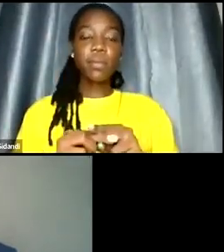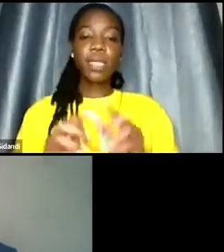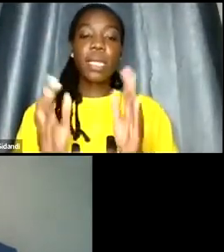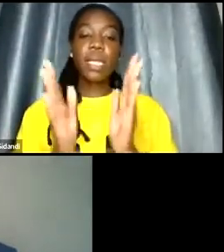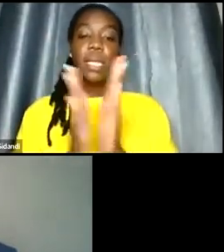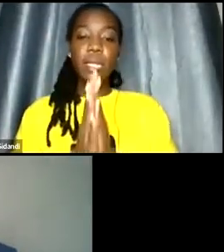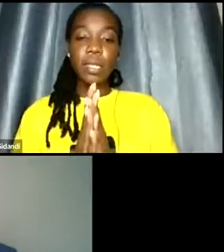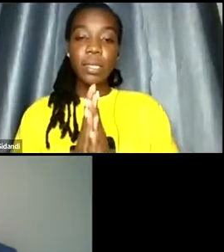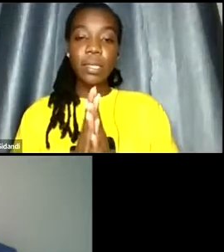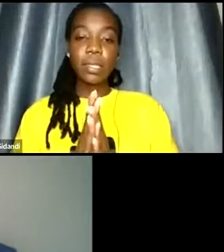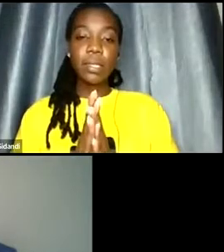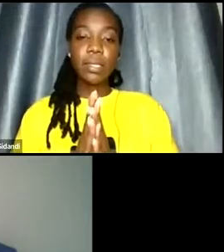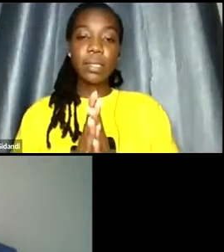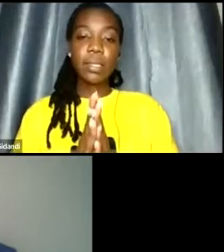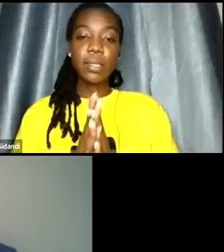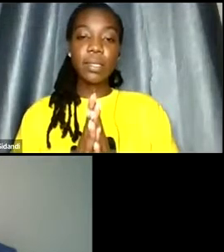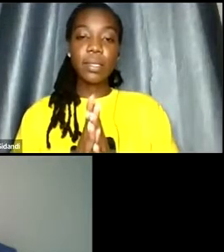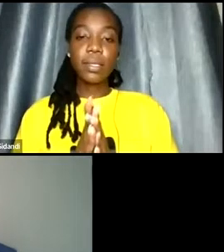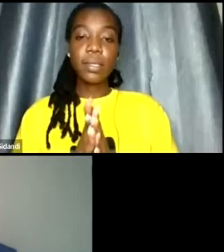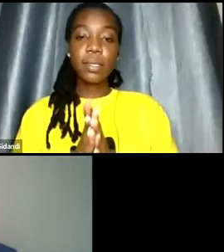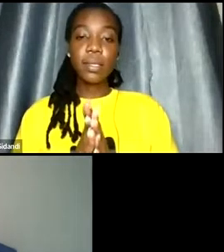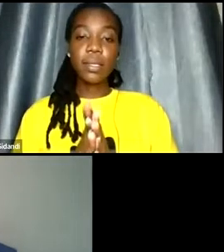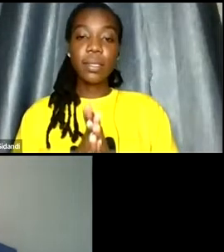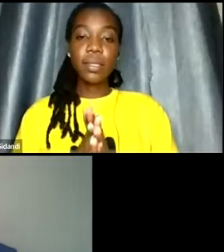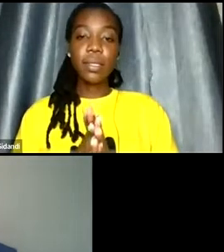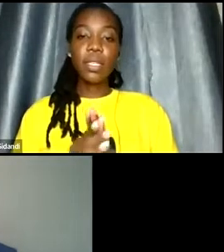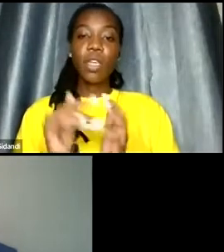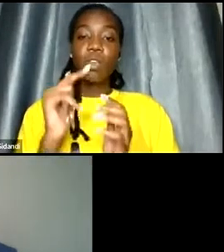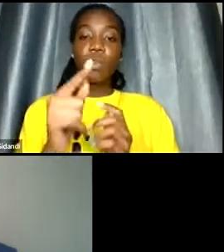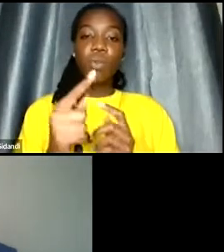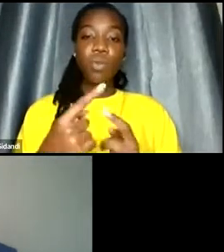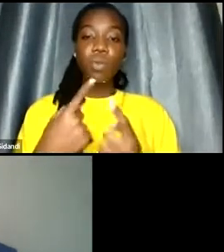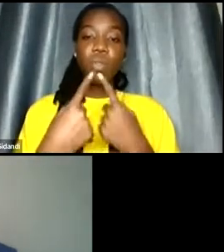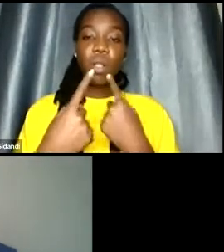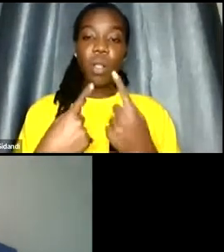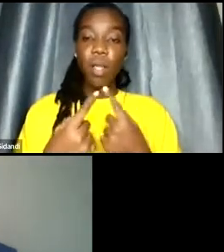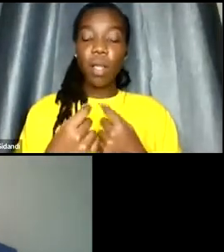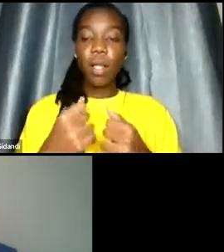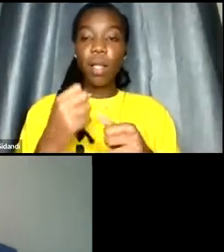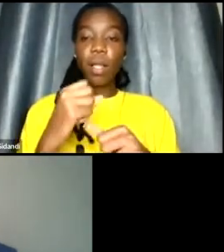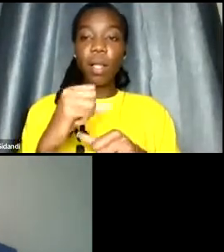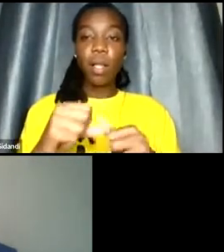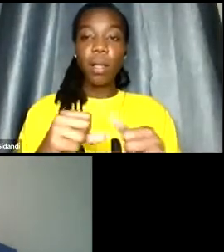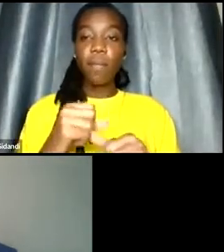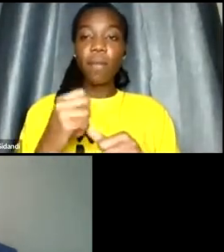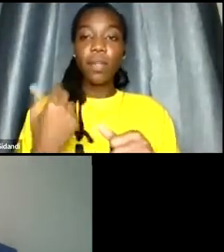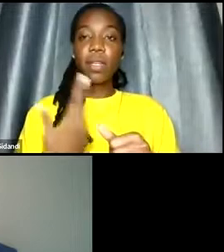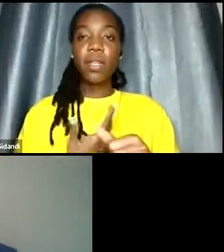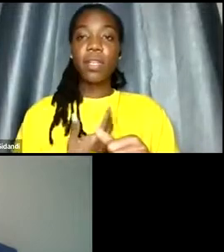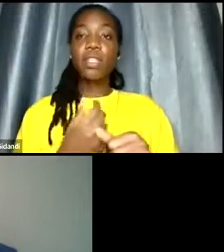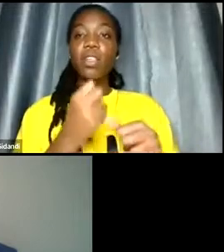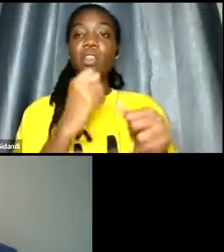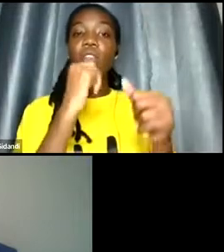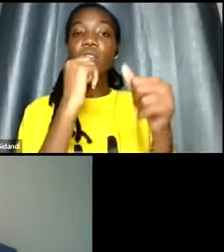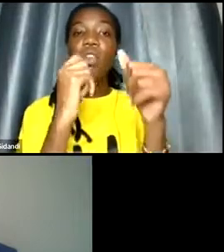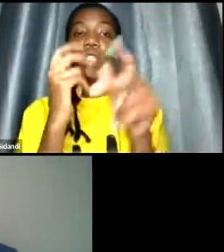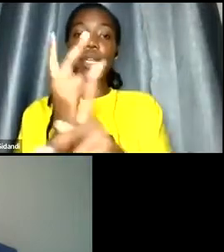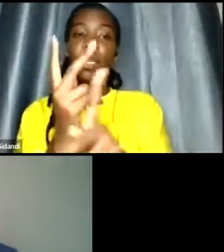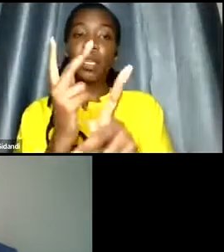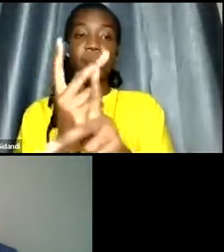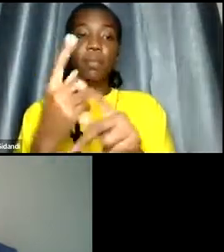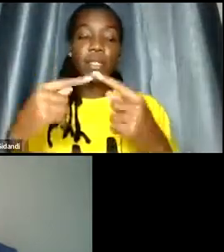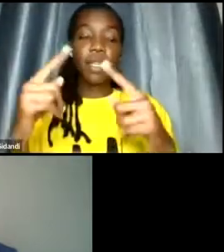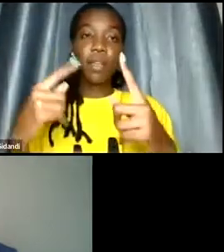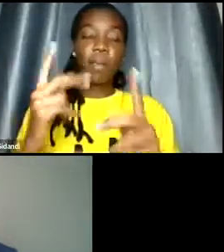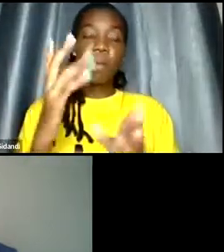vis-a-vis the fact that you mentioned that we should not keep the succession plans